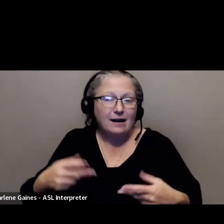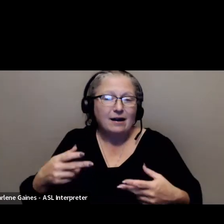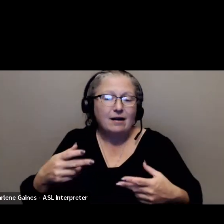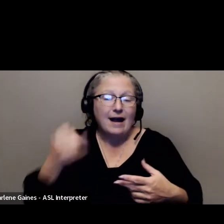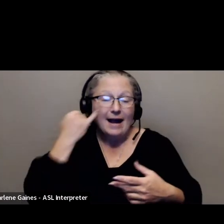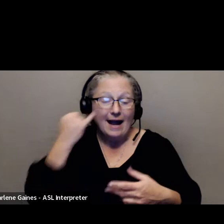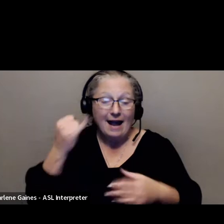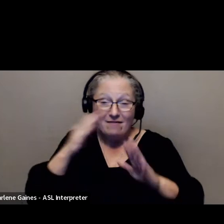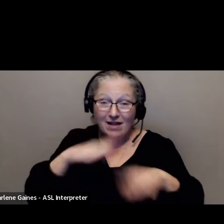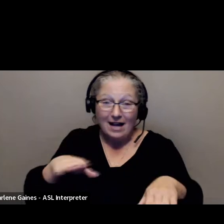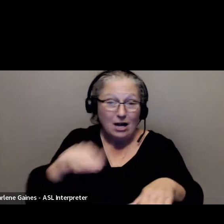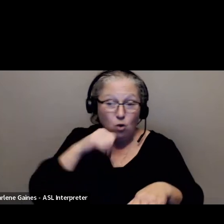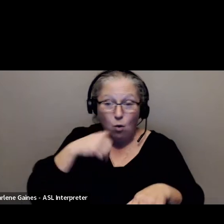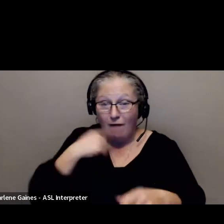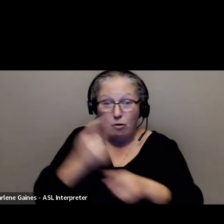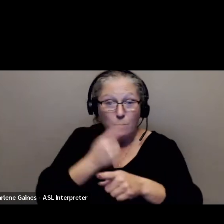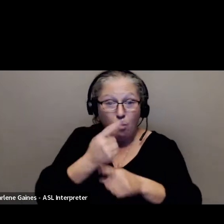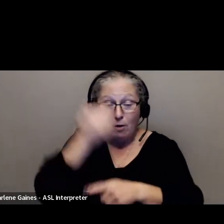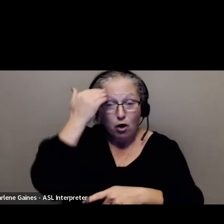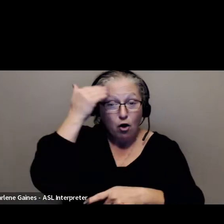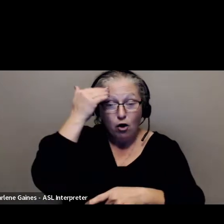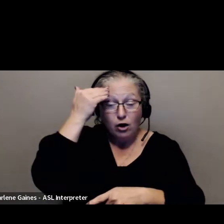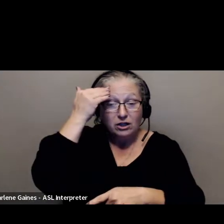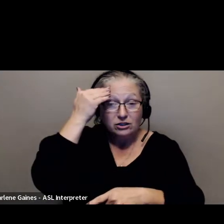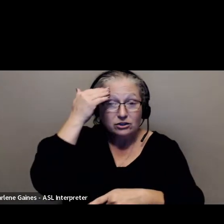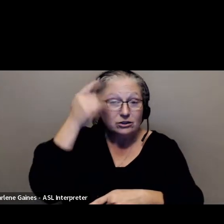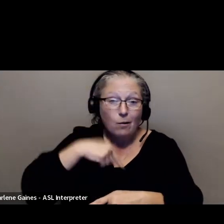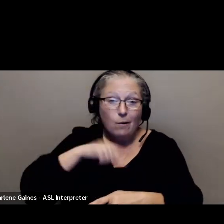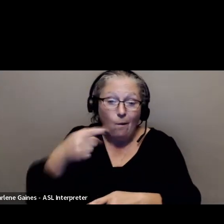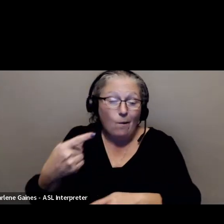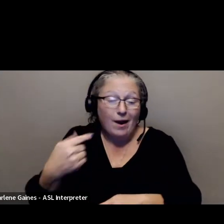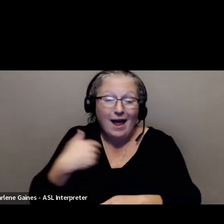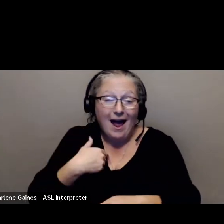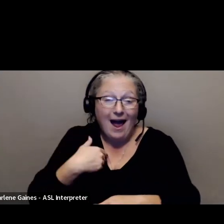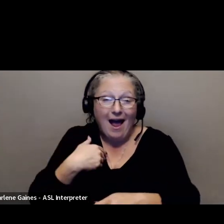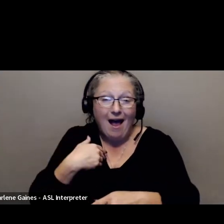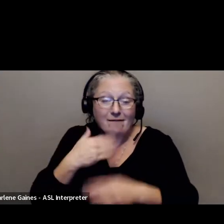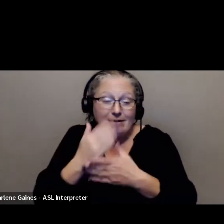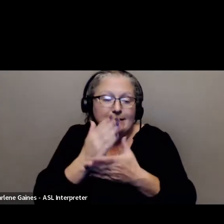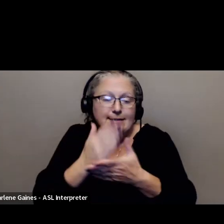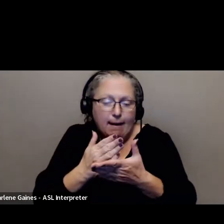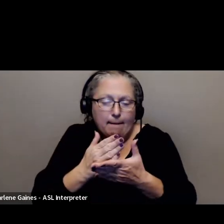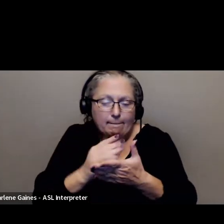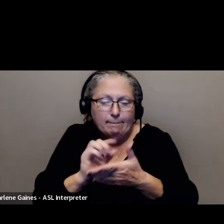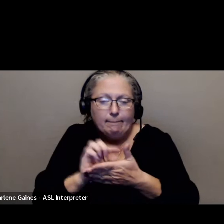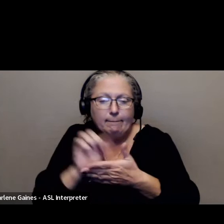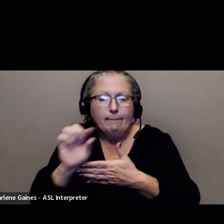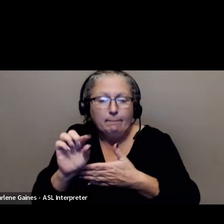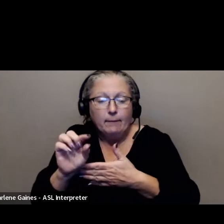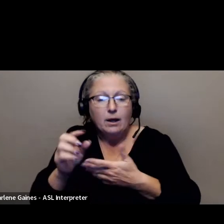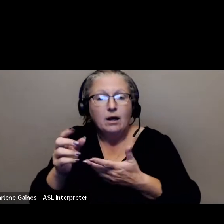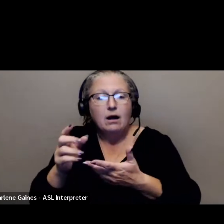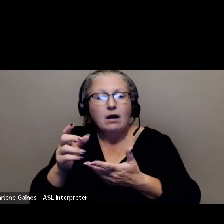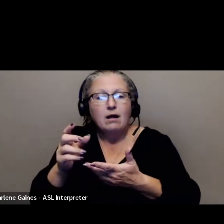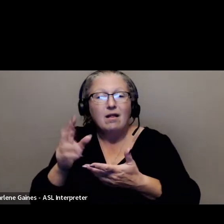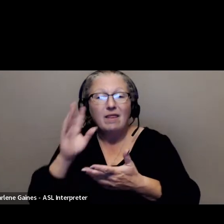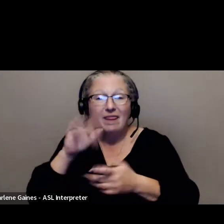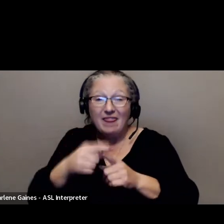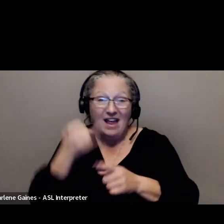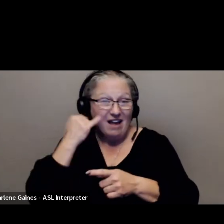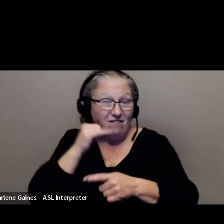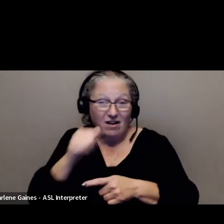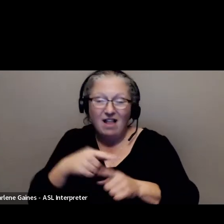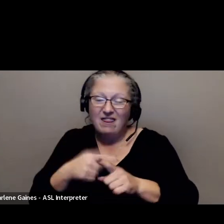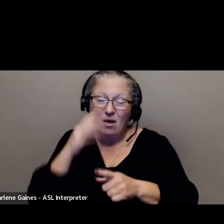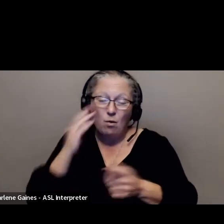if the kids don't have the proper knowledge, and we only have just some of it, then there's going to be a lot more anger